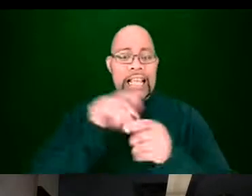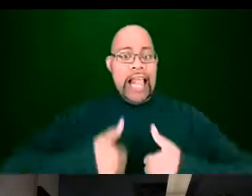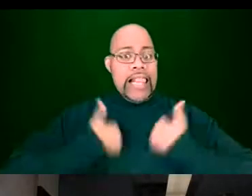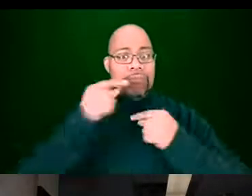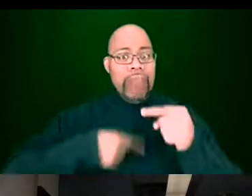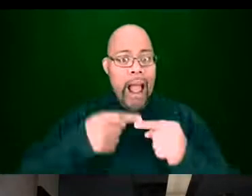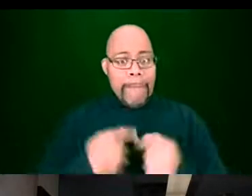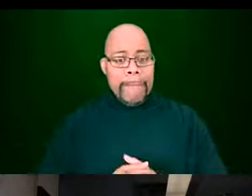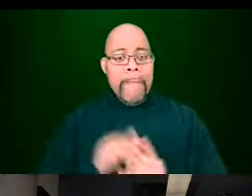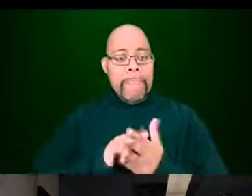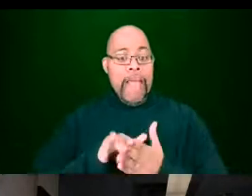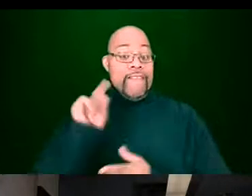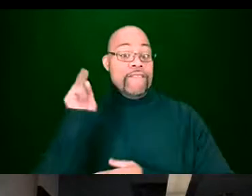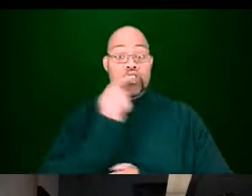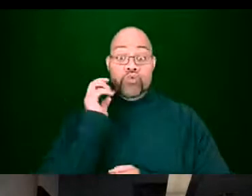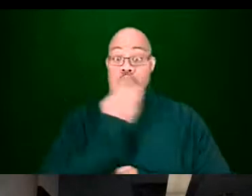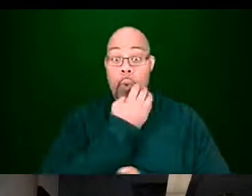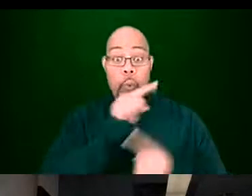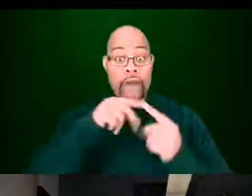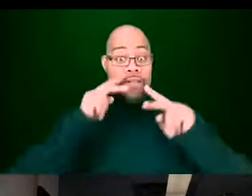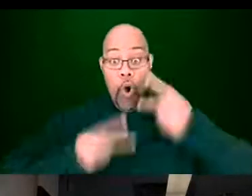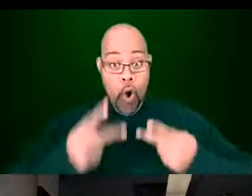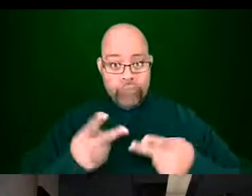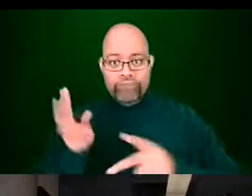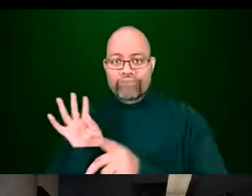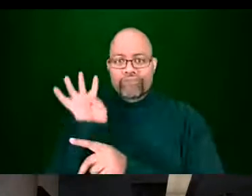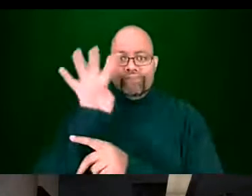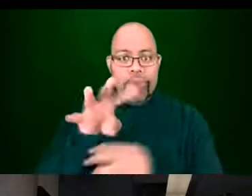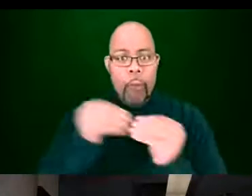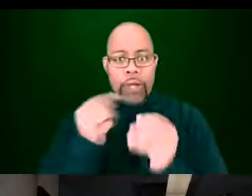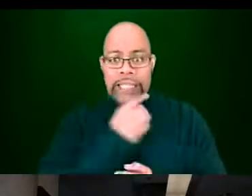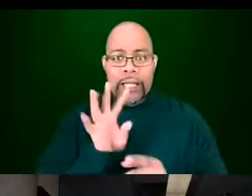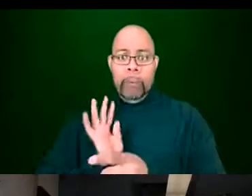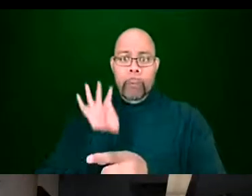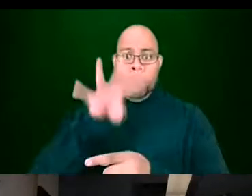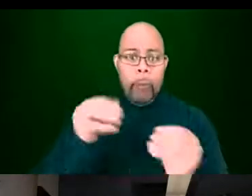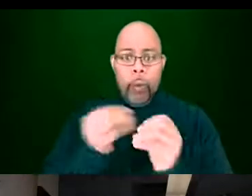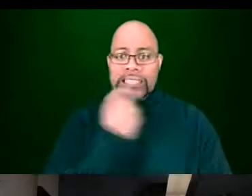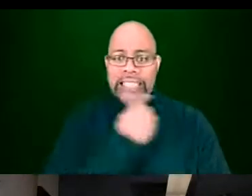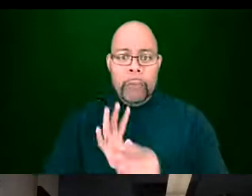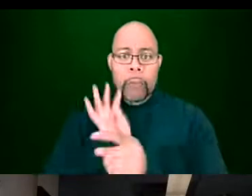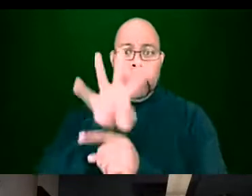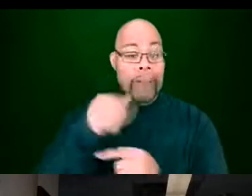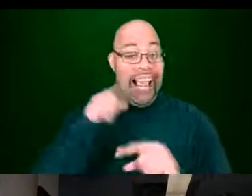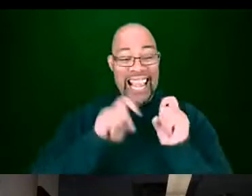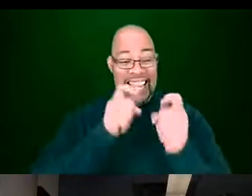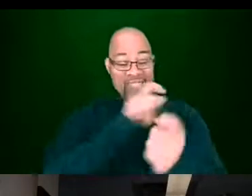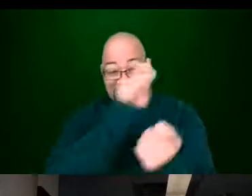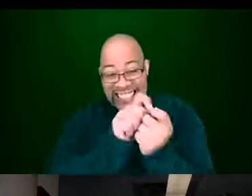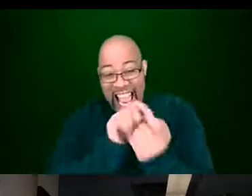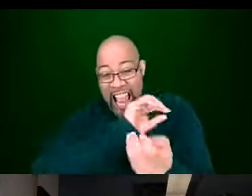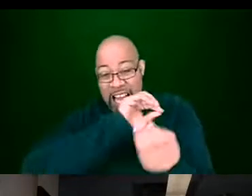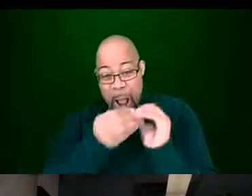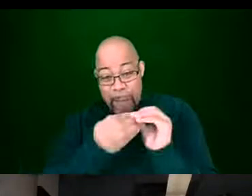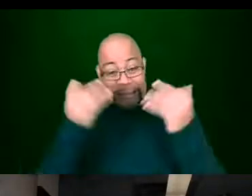lifetime. That the first row, like once it falls out, another row comes up and another row comes up. So I can't give you an exact